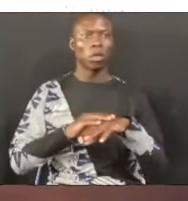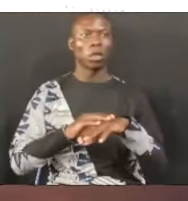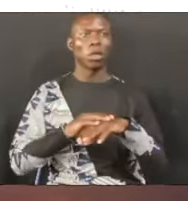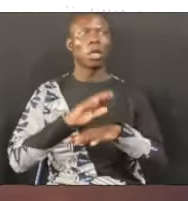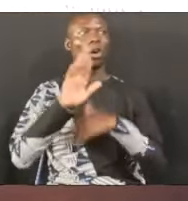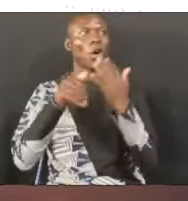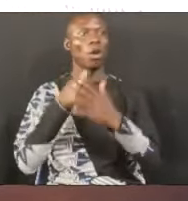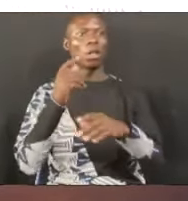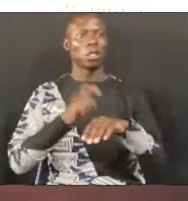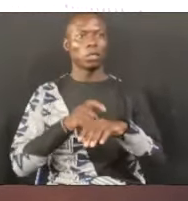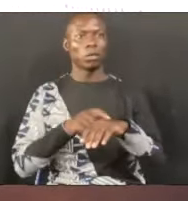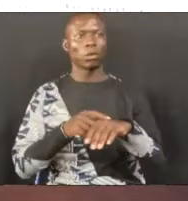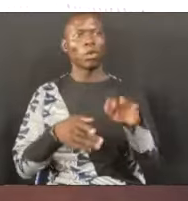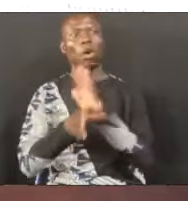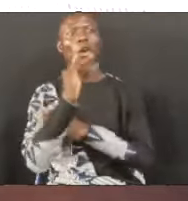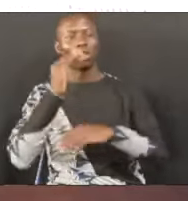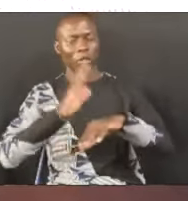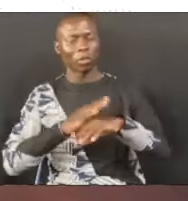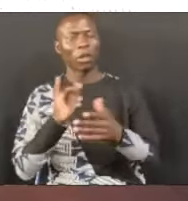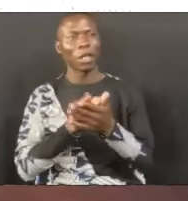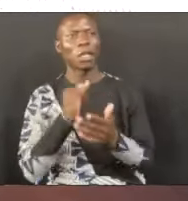time.